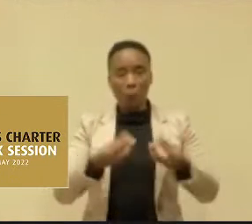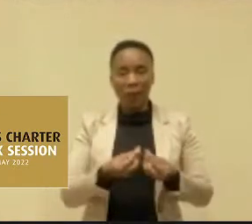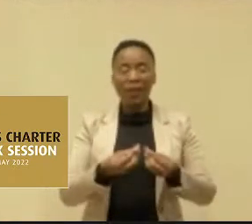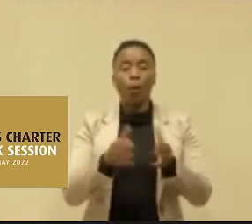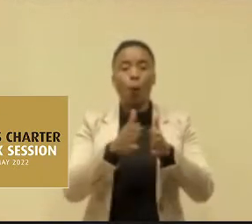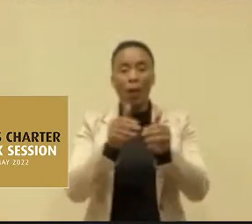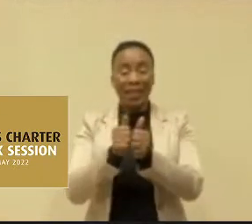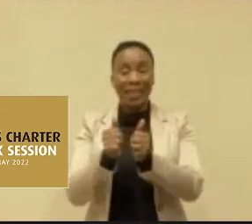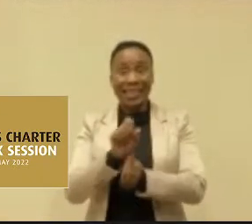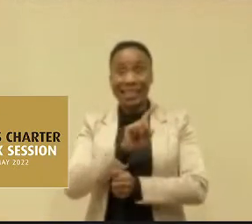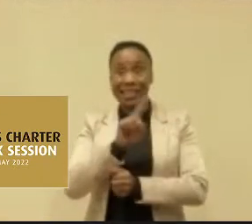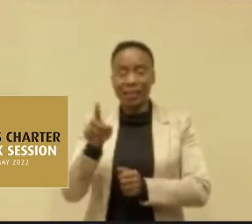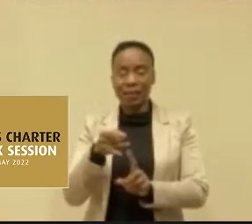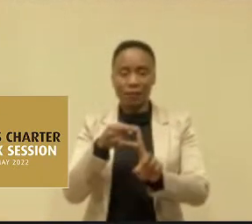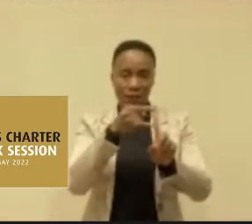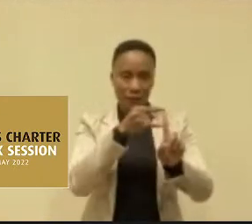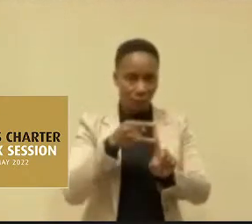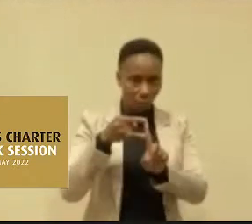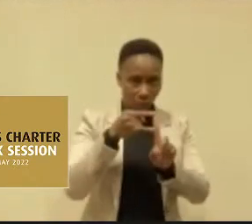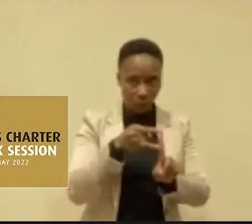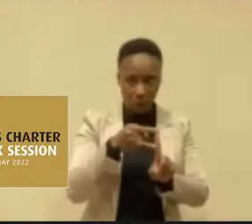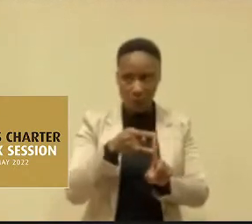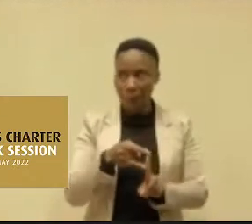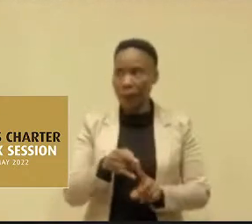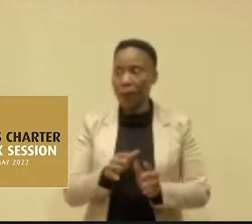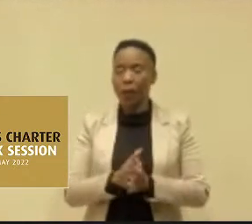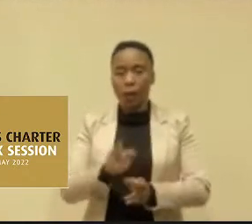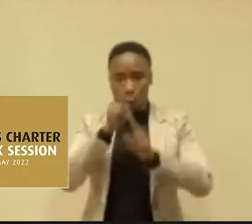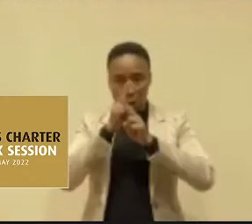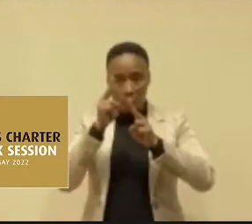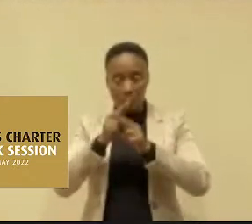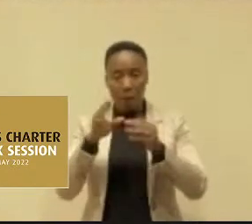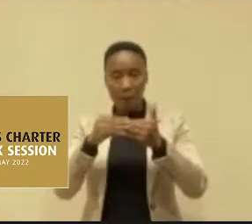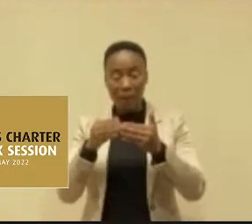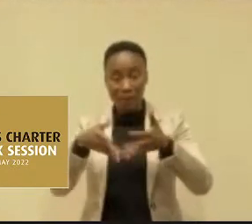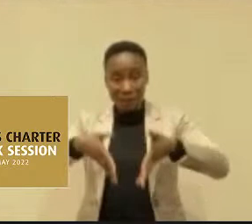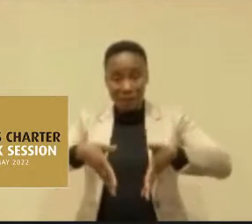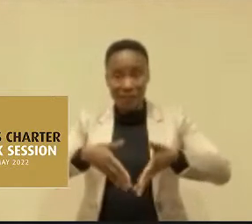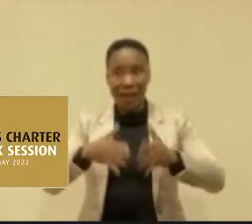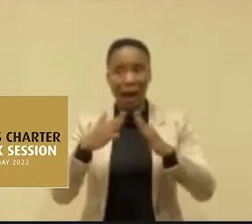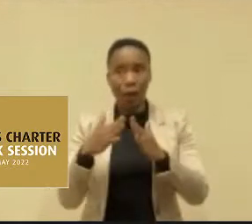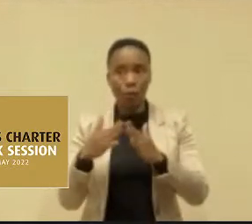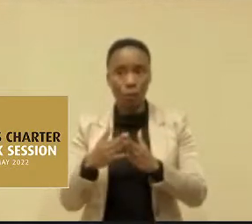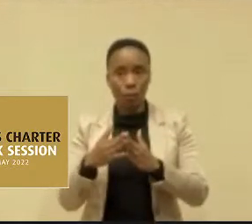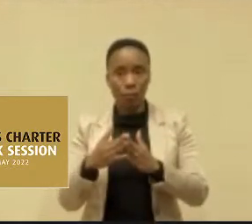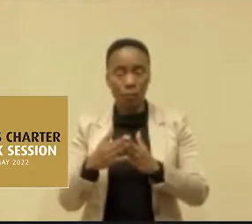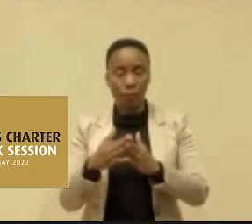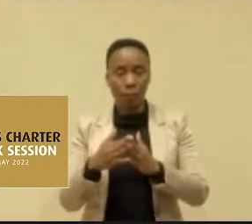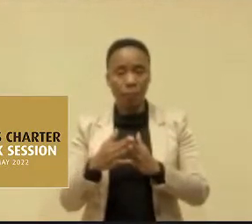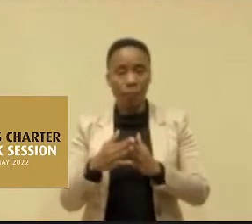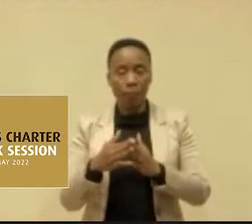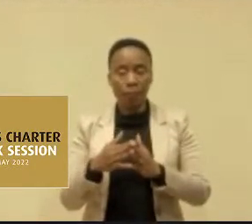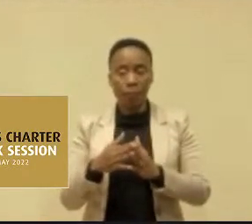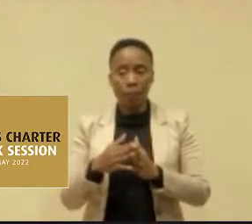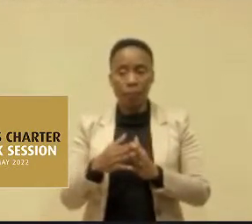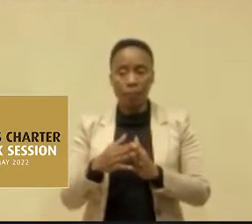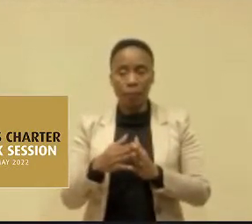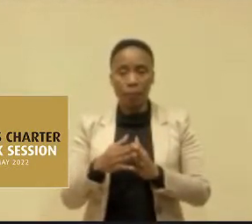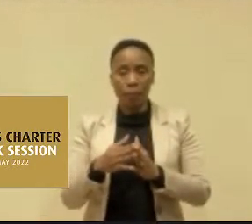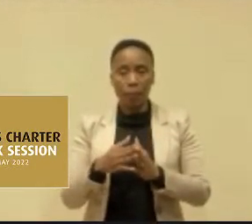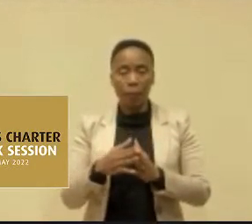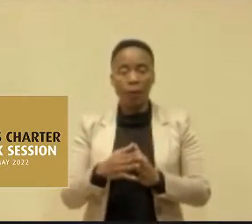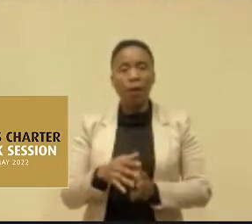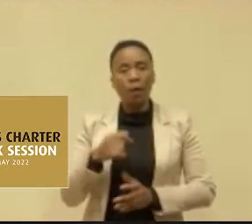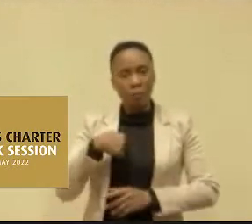and my honorable members of this house i saw a honorable